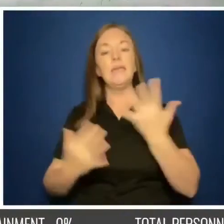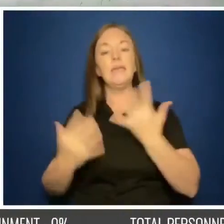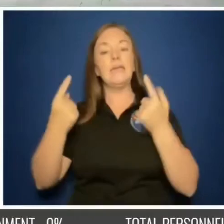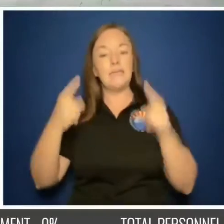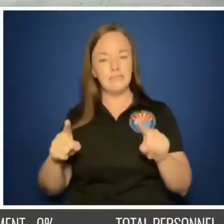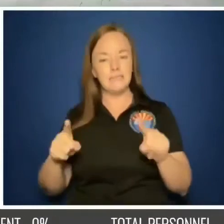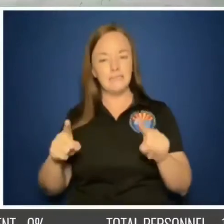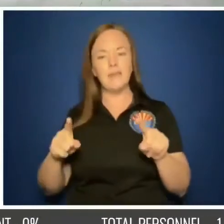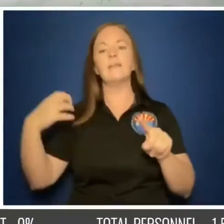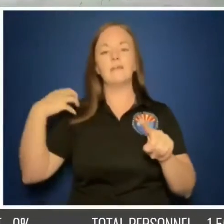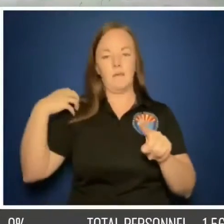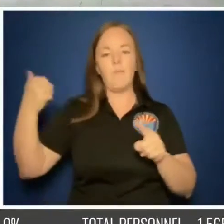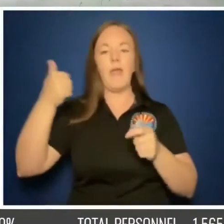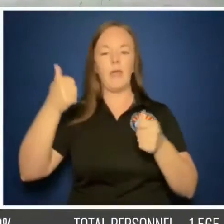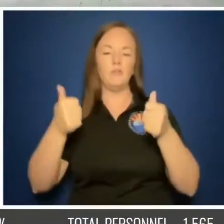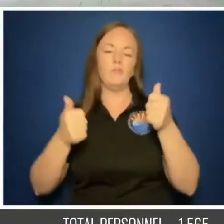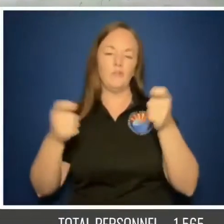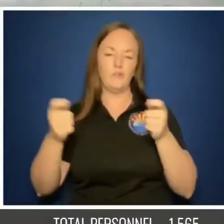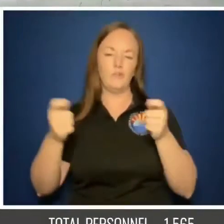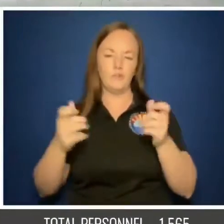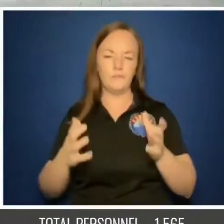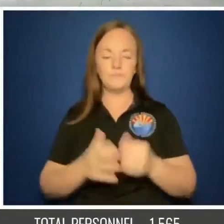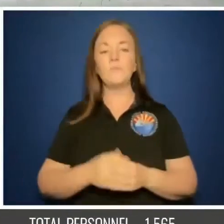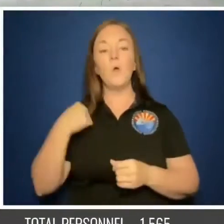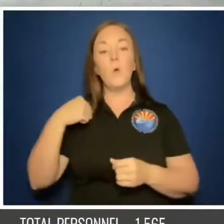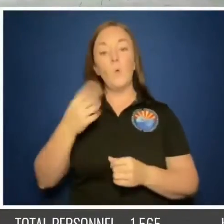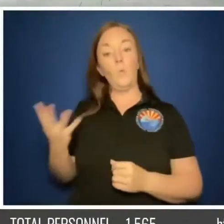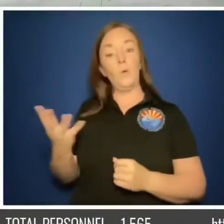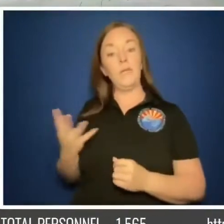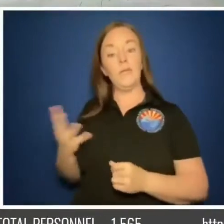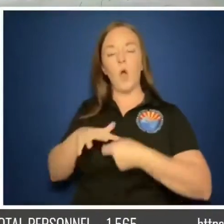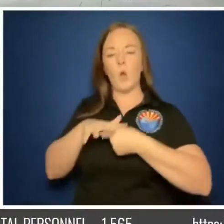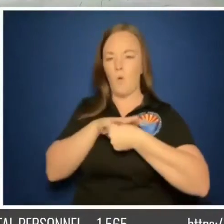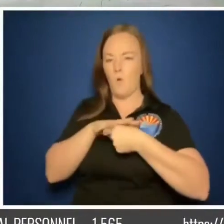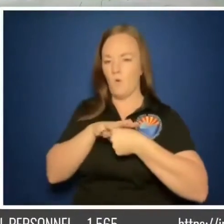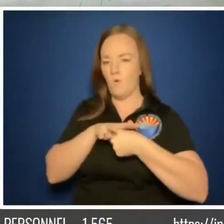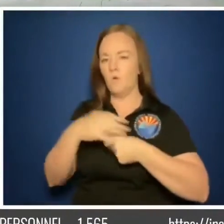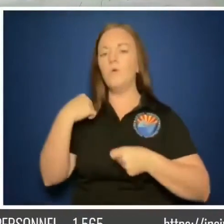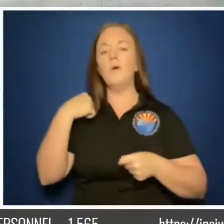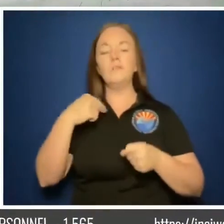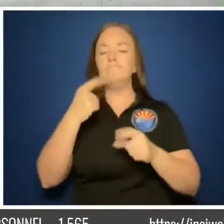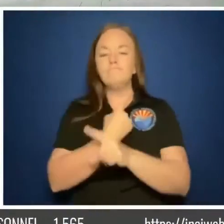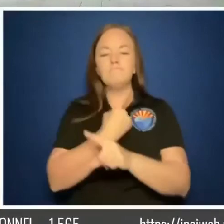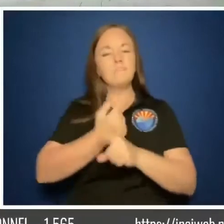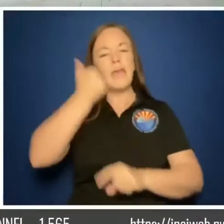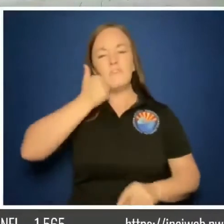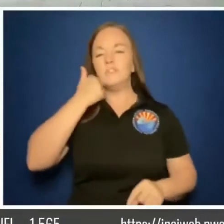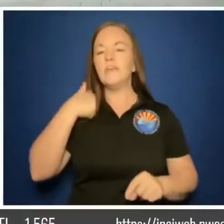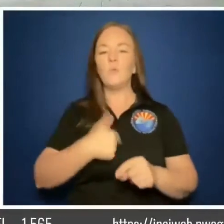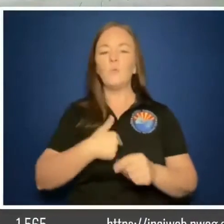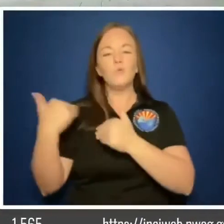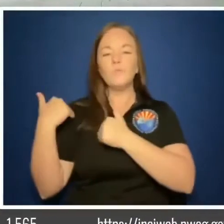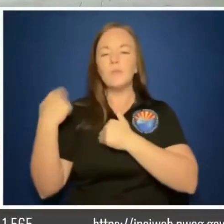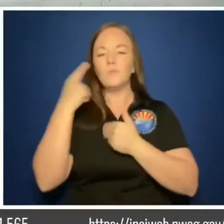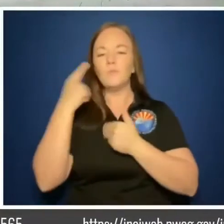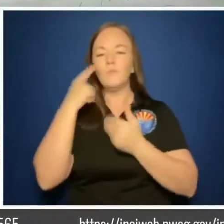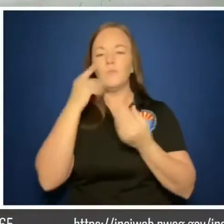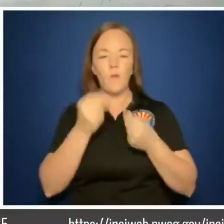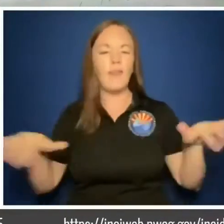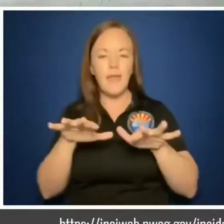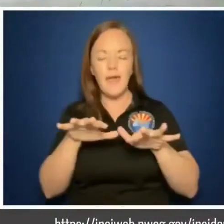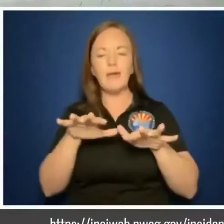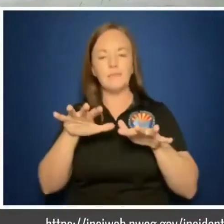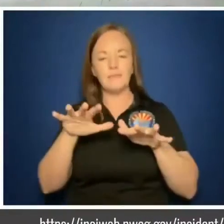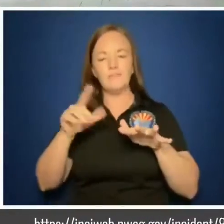and have responsibility over the land base that's affected by this fire, whether it's from a state responsibility